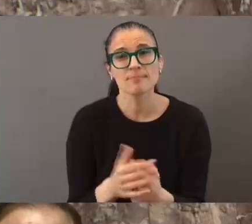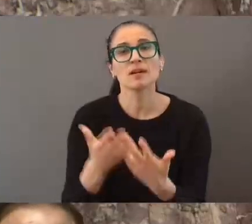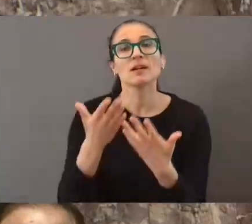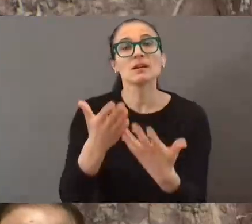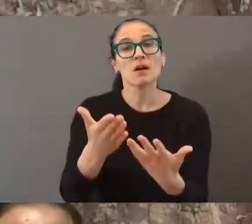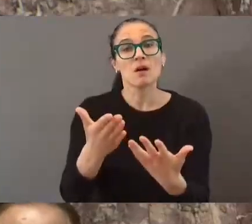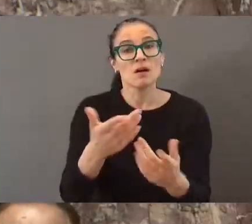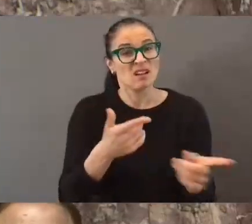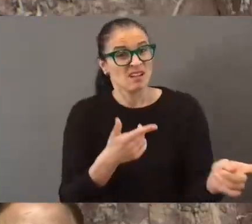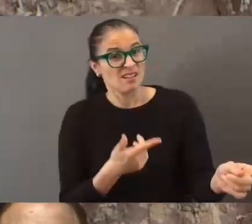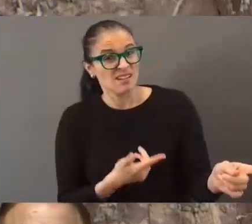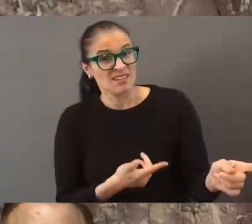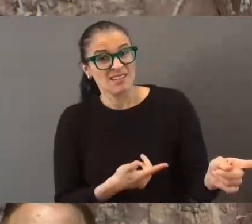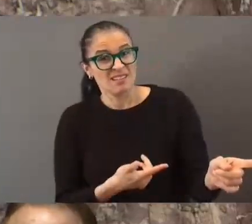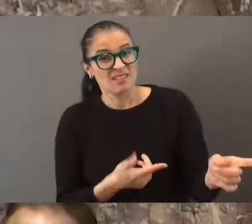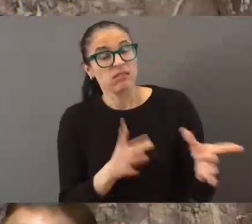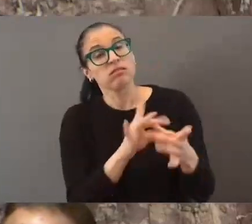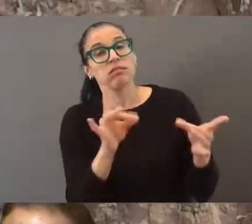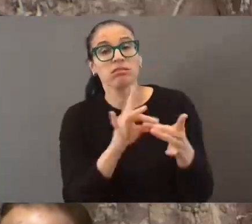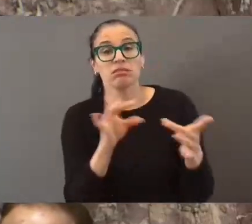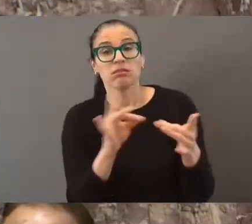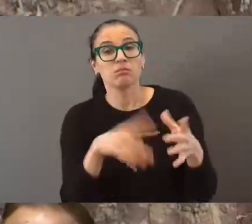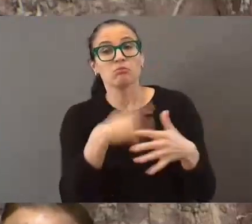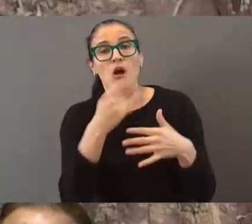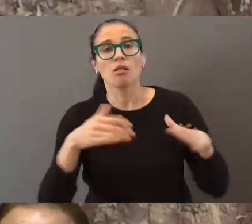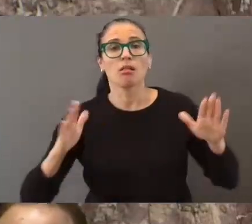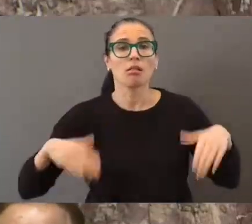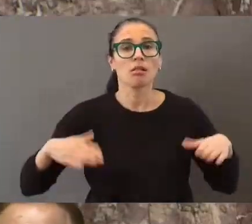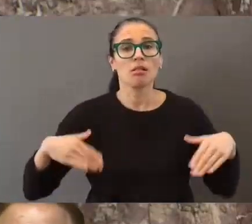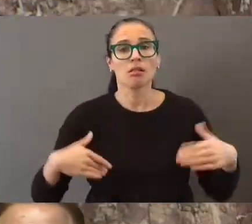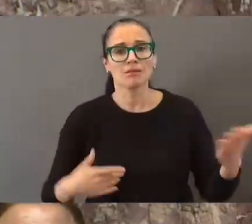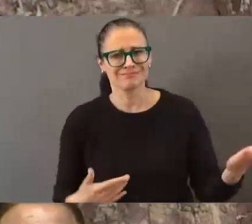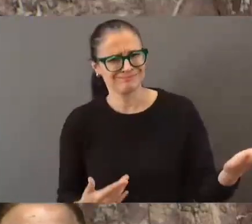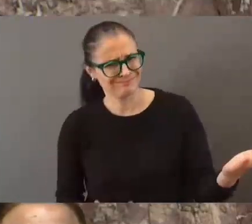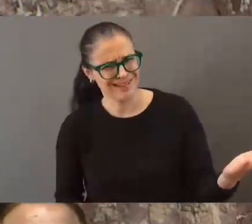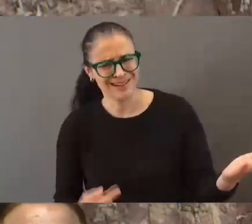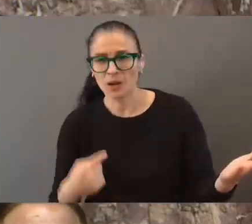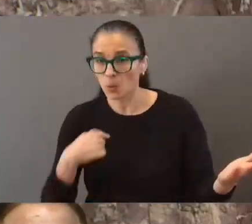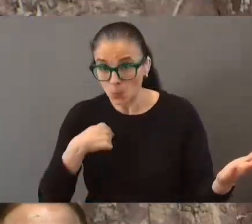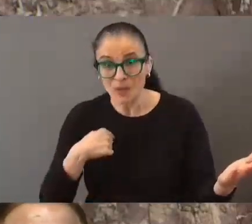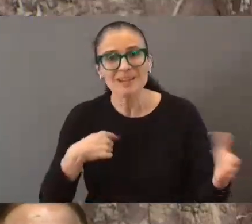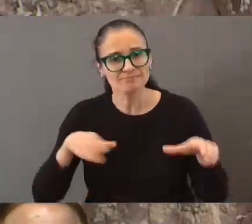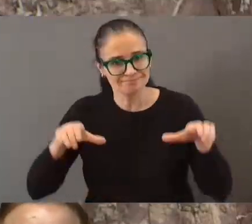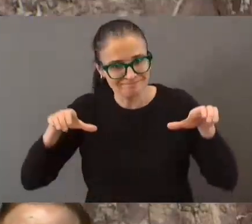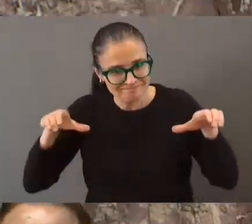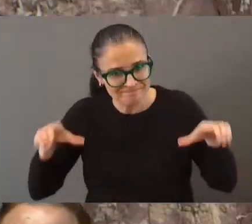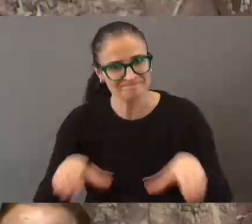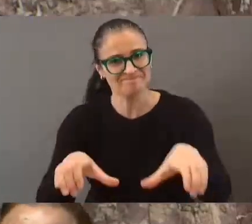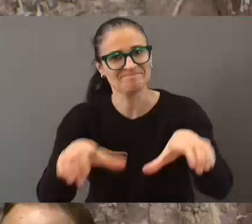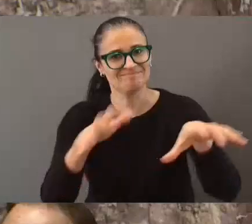Speaker, and we will take action on projects that don't exist, Honourable Speaker, when they exist.